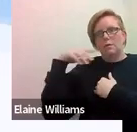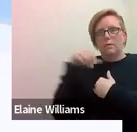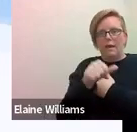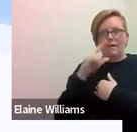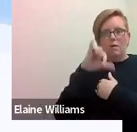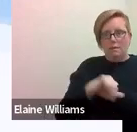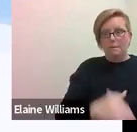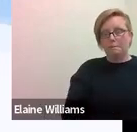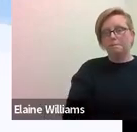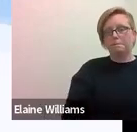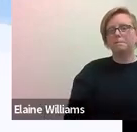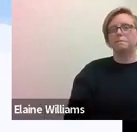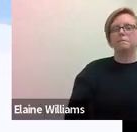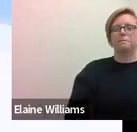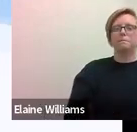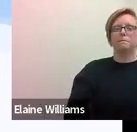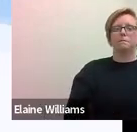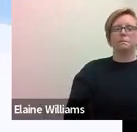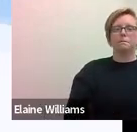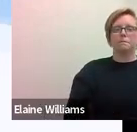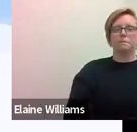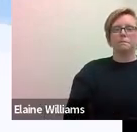evaluation.